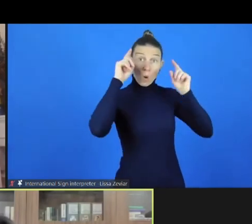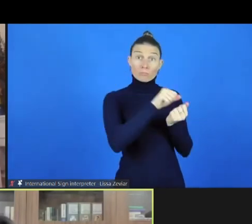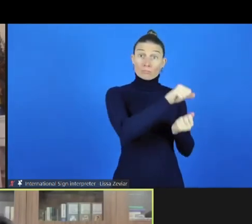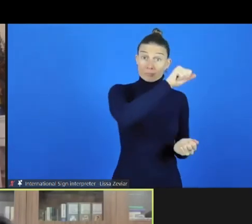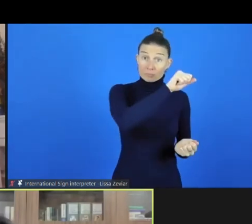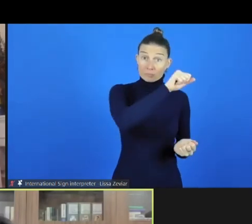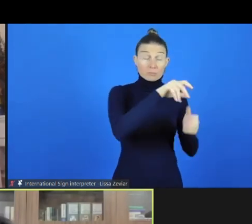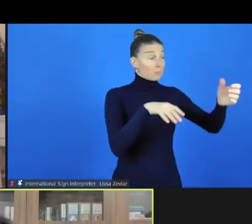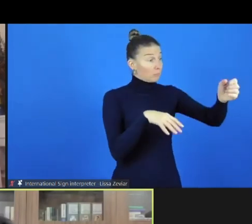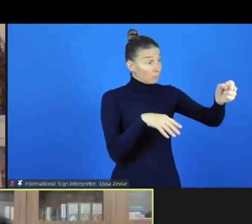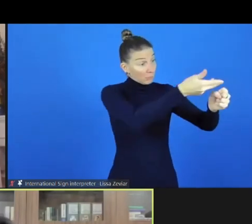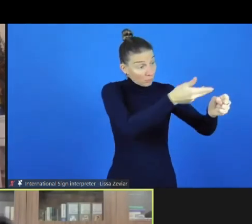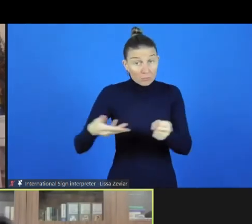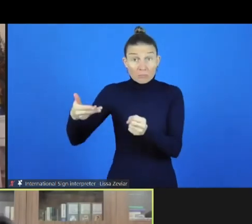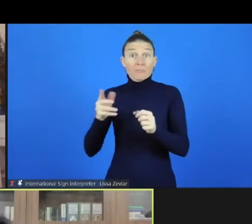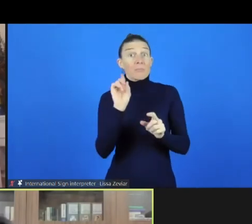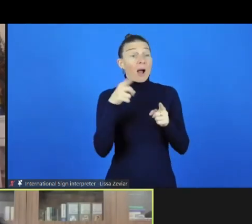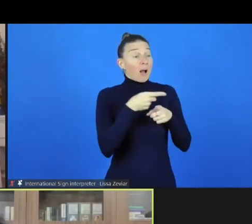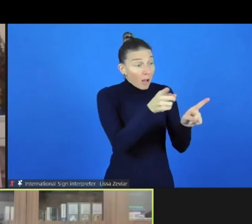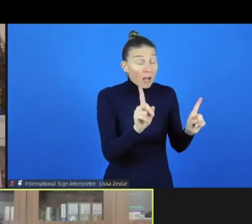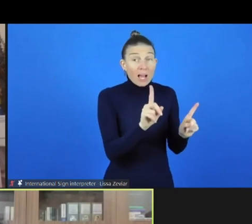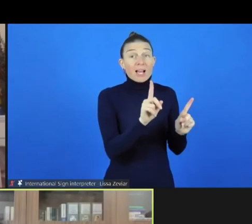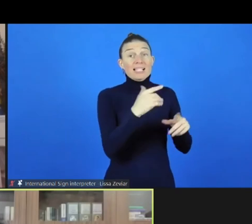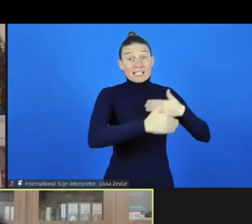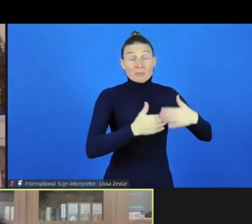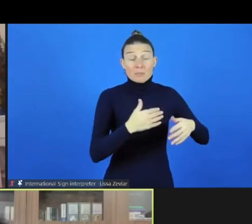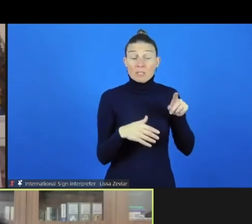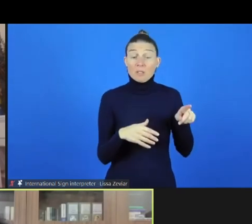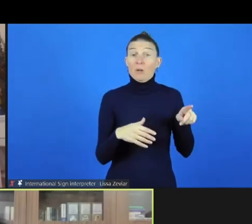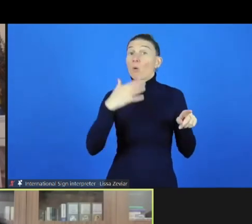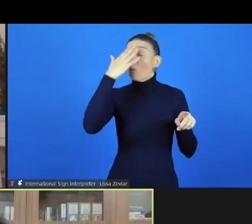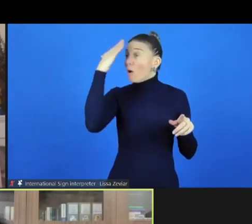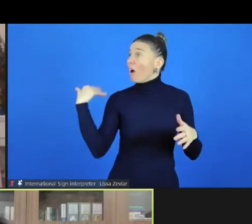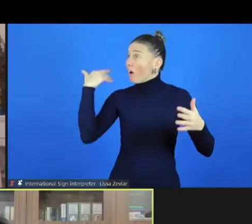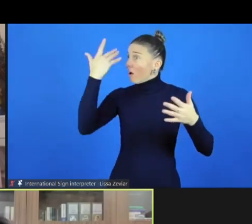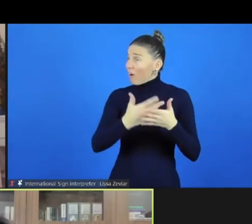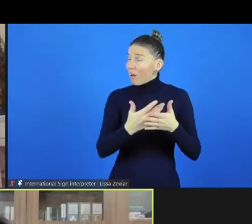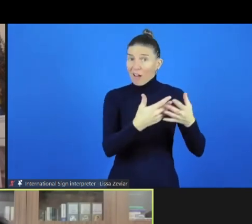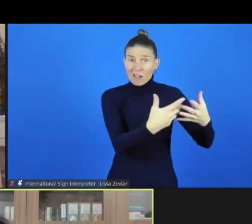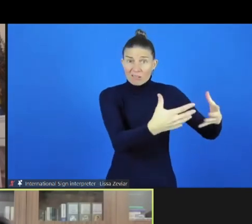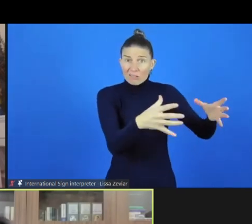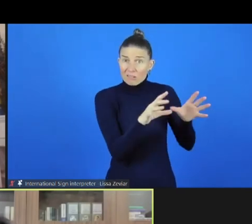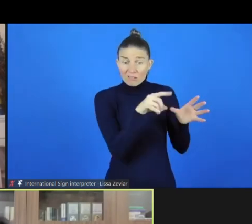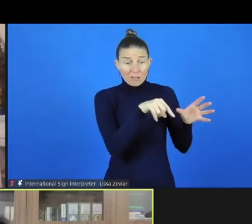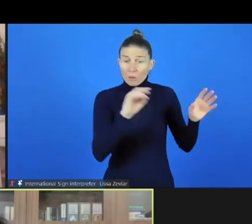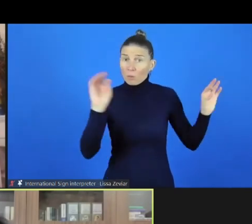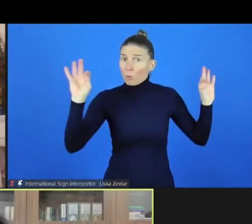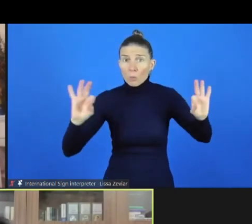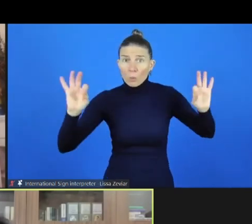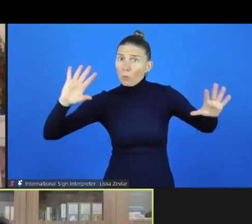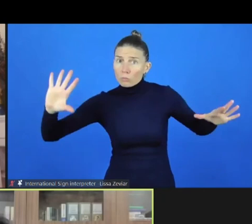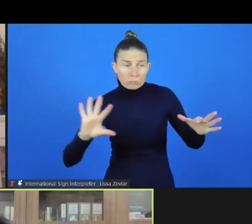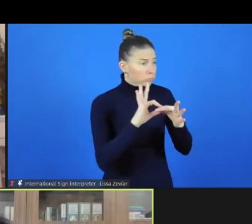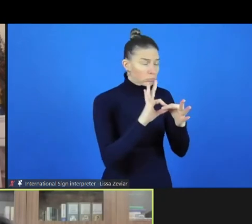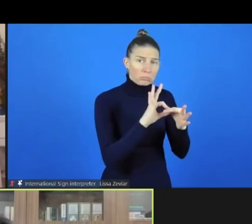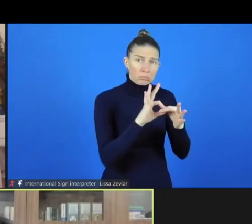who have disabilities. This was a sector which was largely untapped in our country, because we were not looking at employing